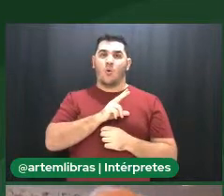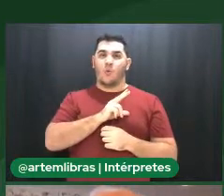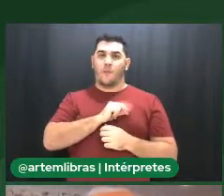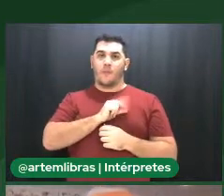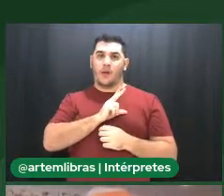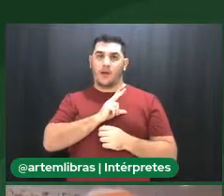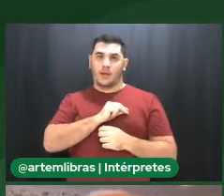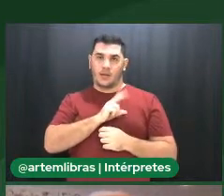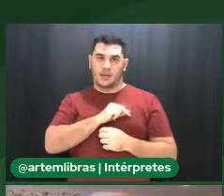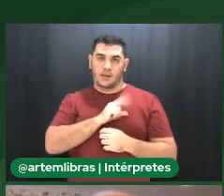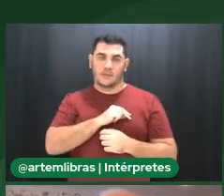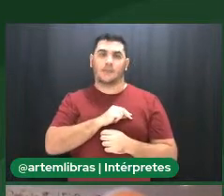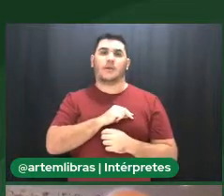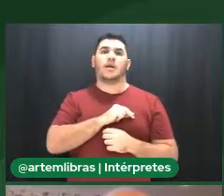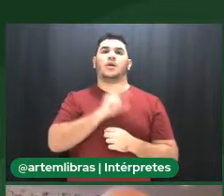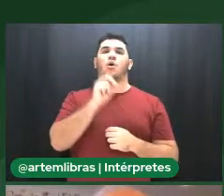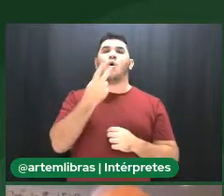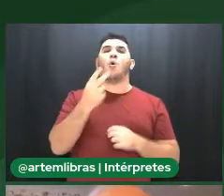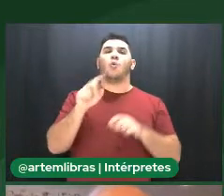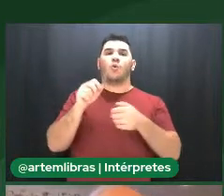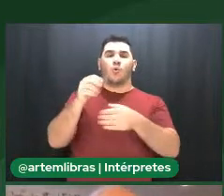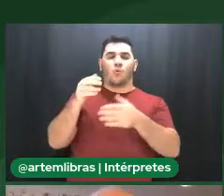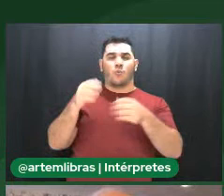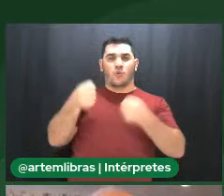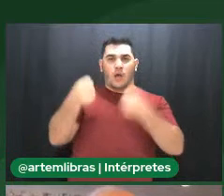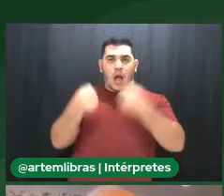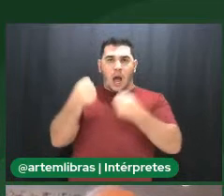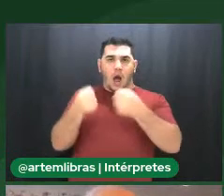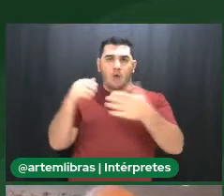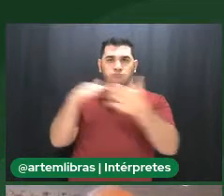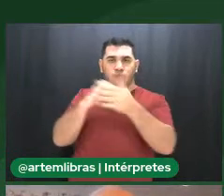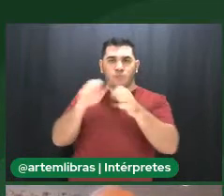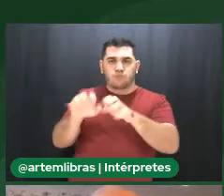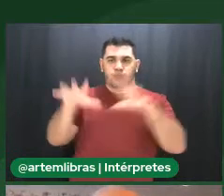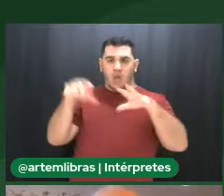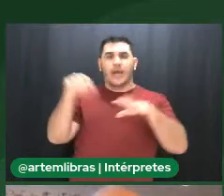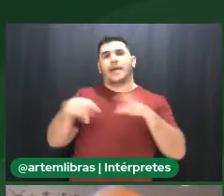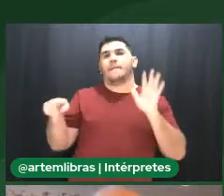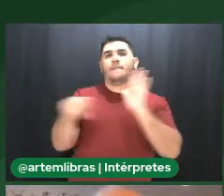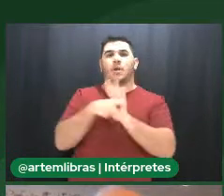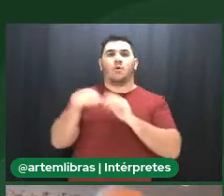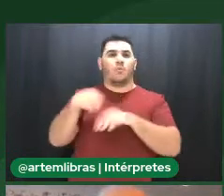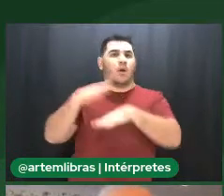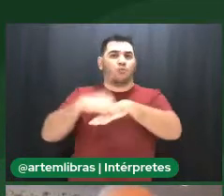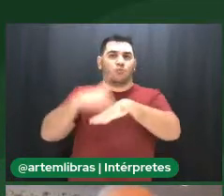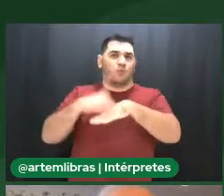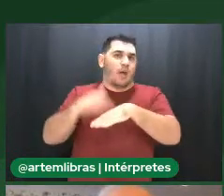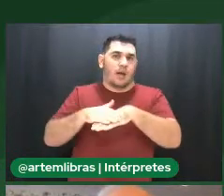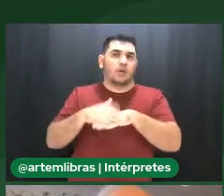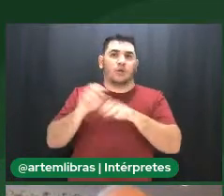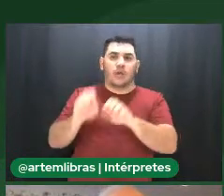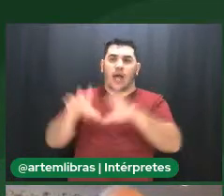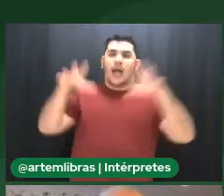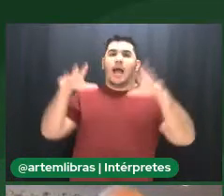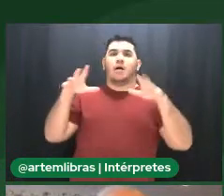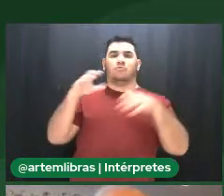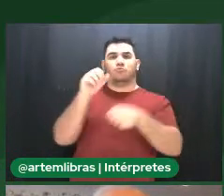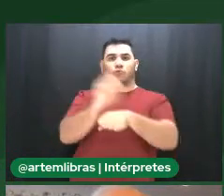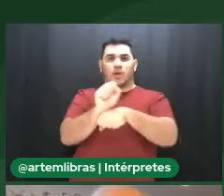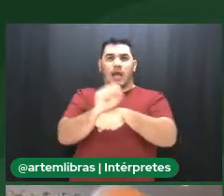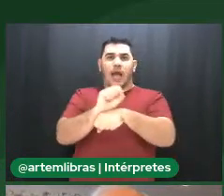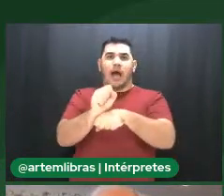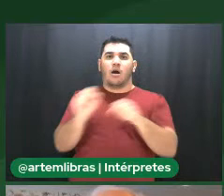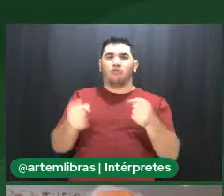operate automatically, and then an airbag, which has to be deployed in your car in 200 milliseconds for it to